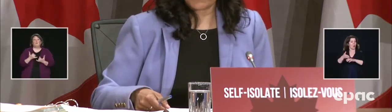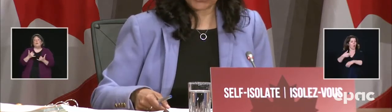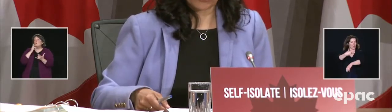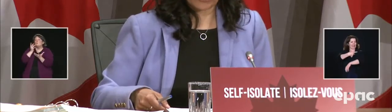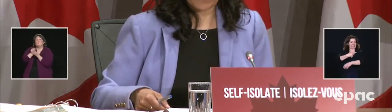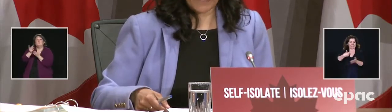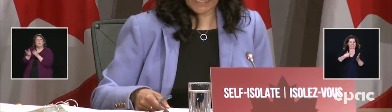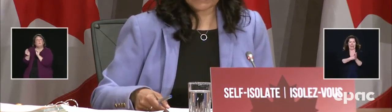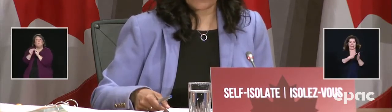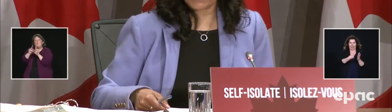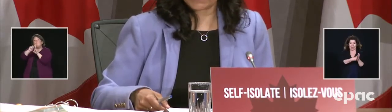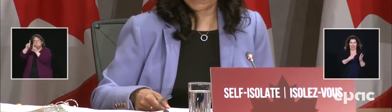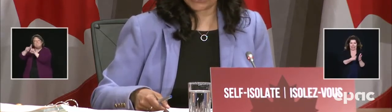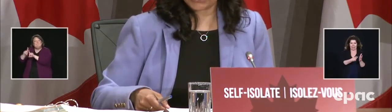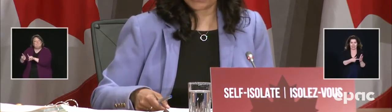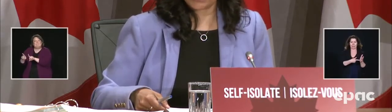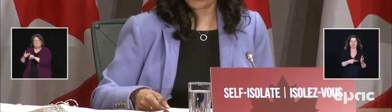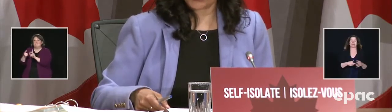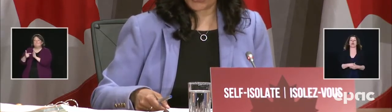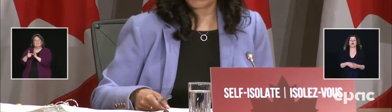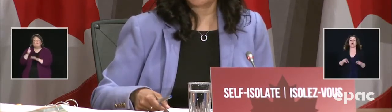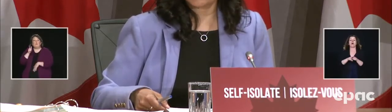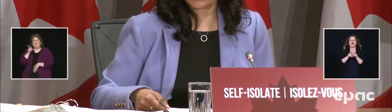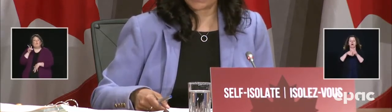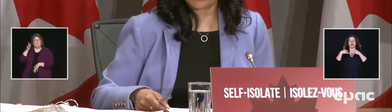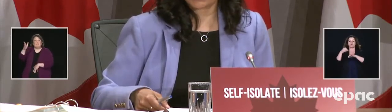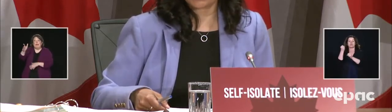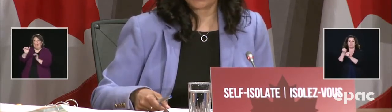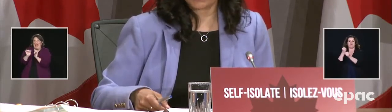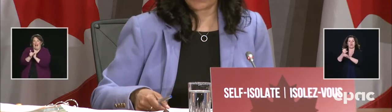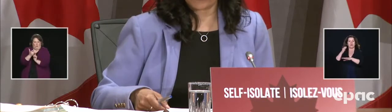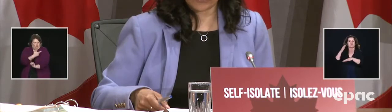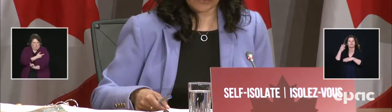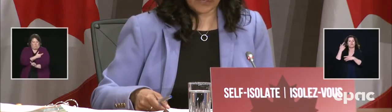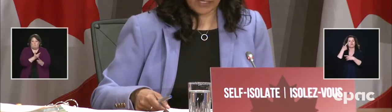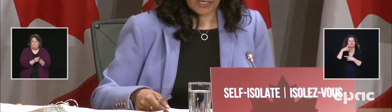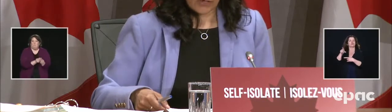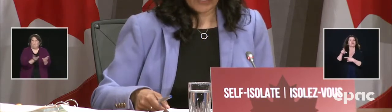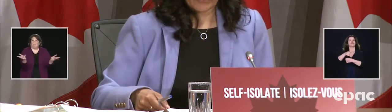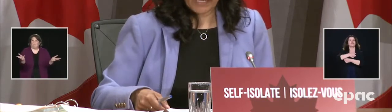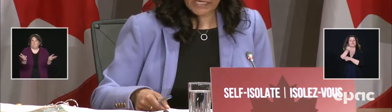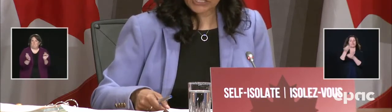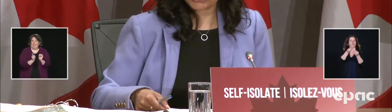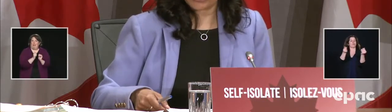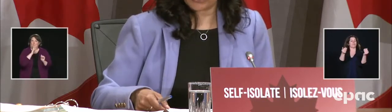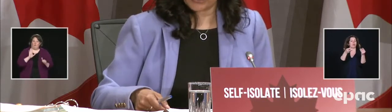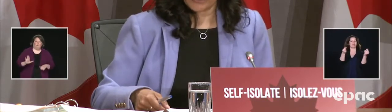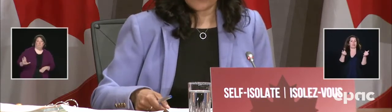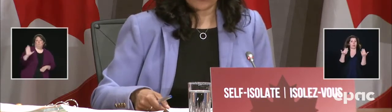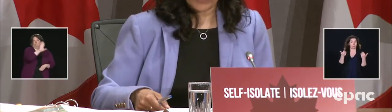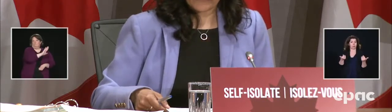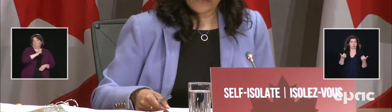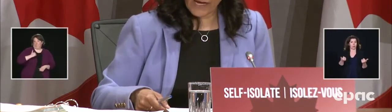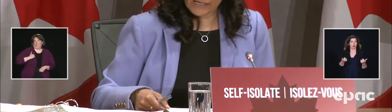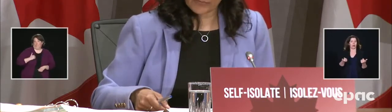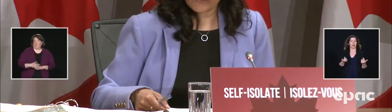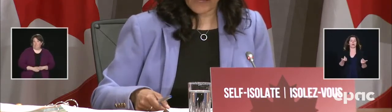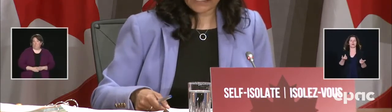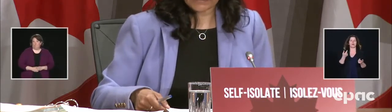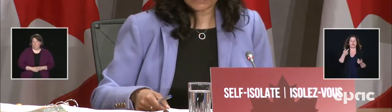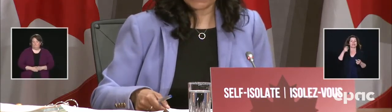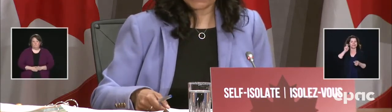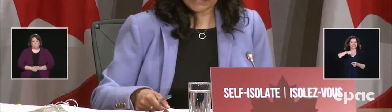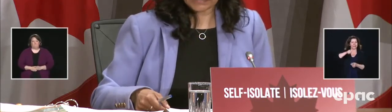for eventual mass vaccinations on a systemic level. We are making sure that when a